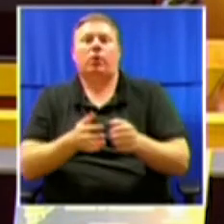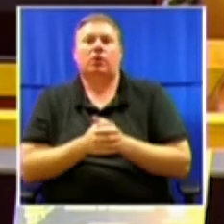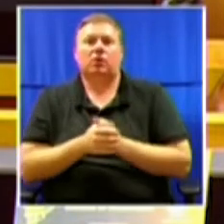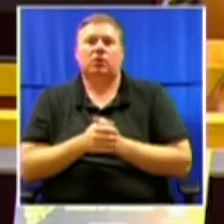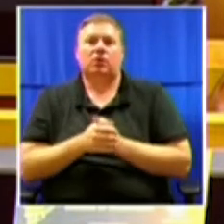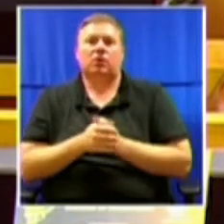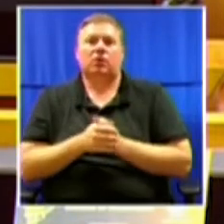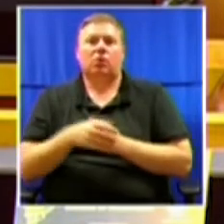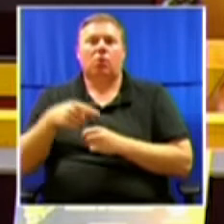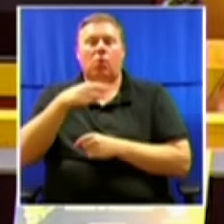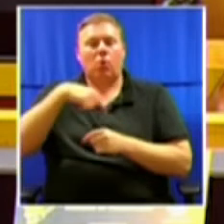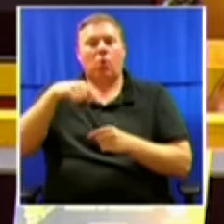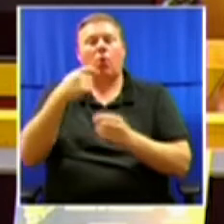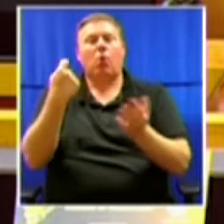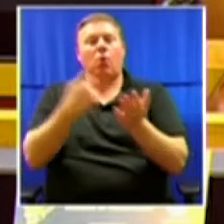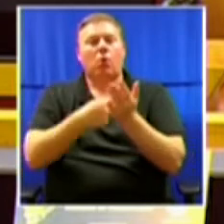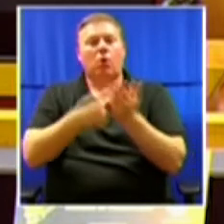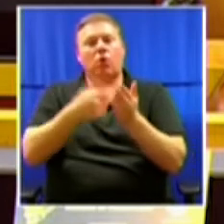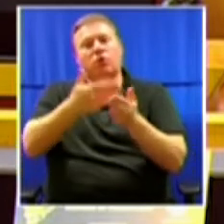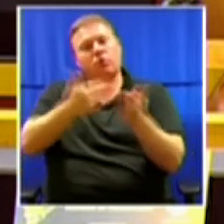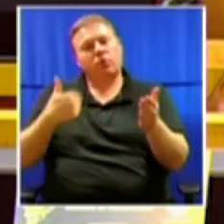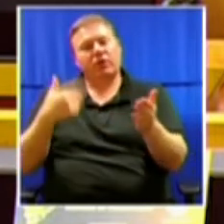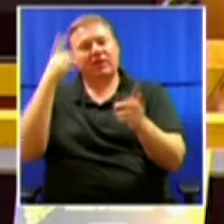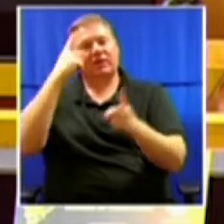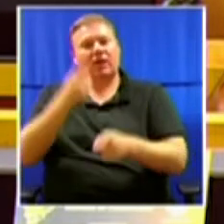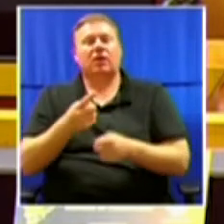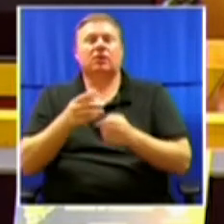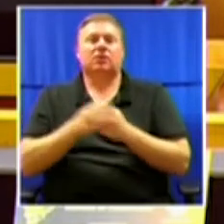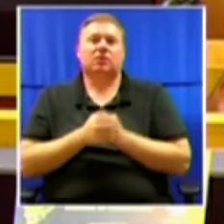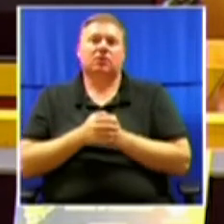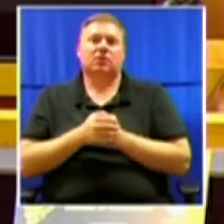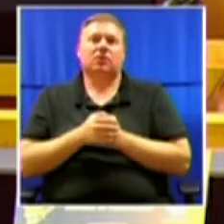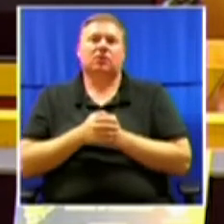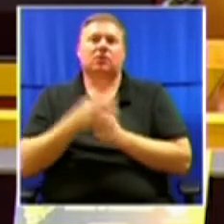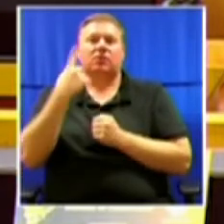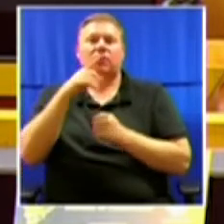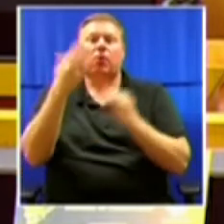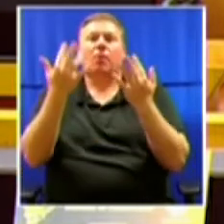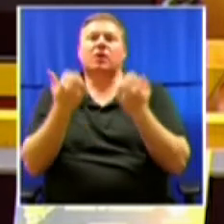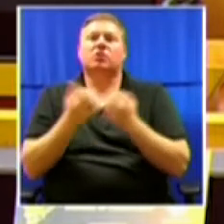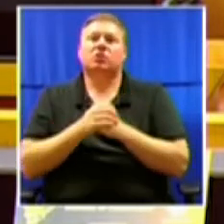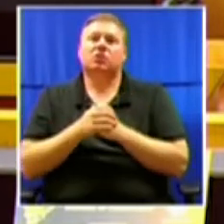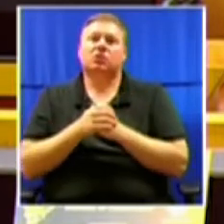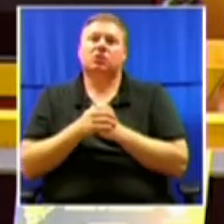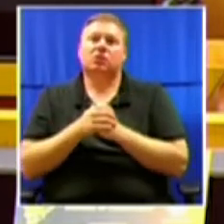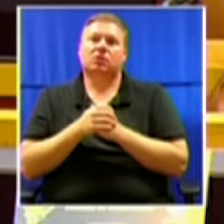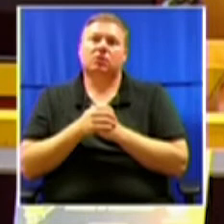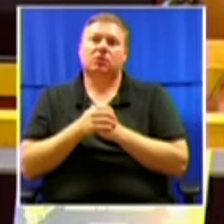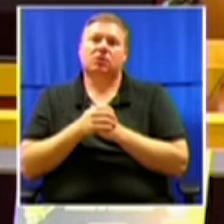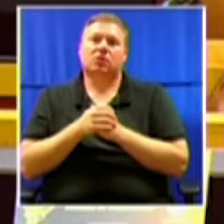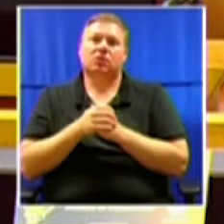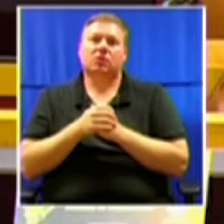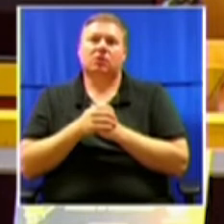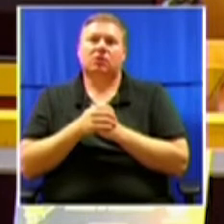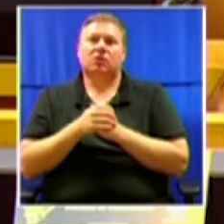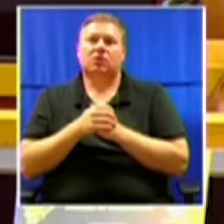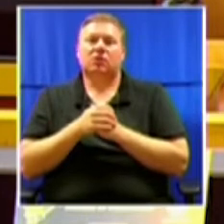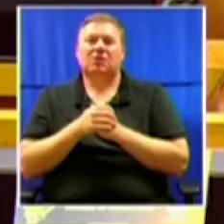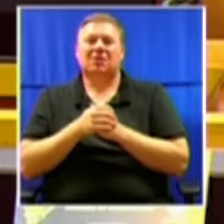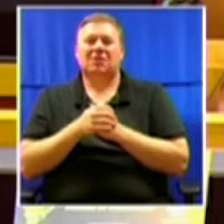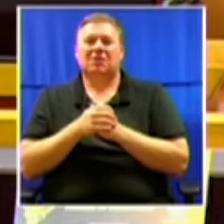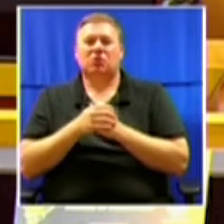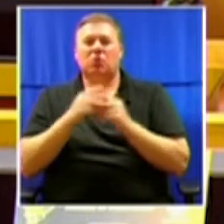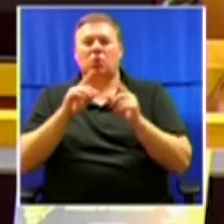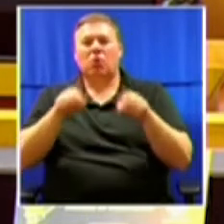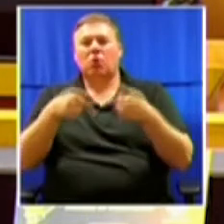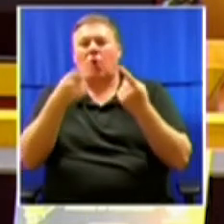normally predetermined in terms of the budgetary provisions, and therefore there would be no hidden